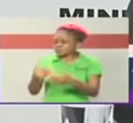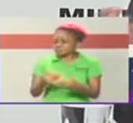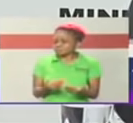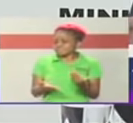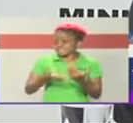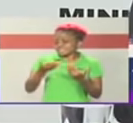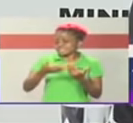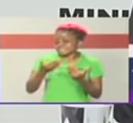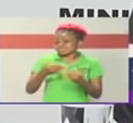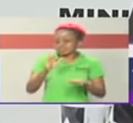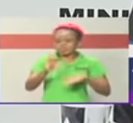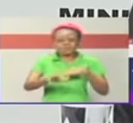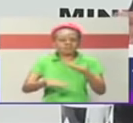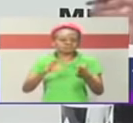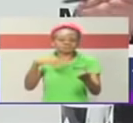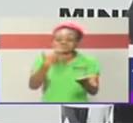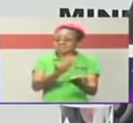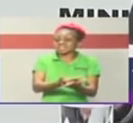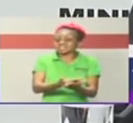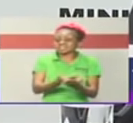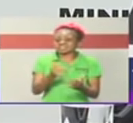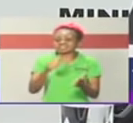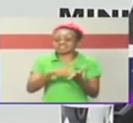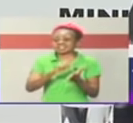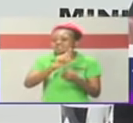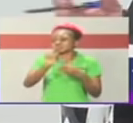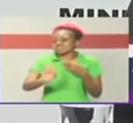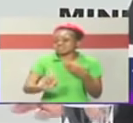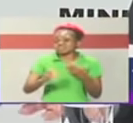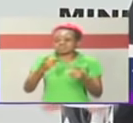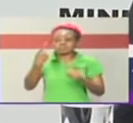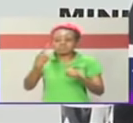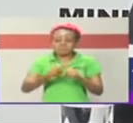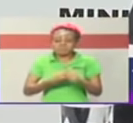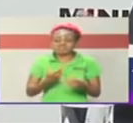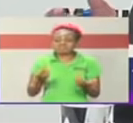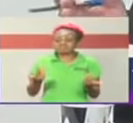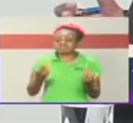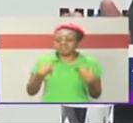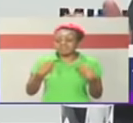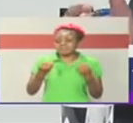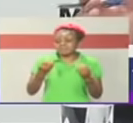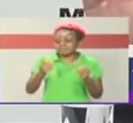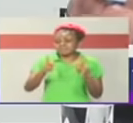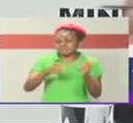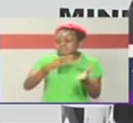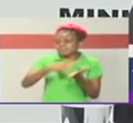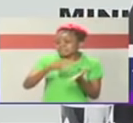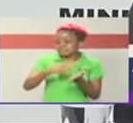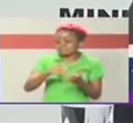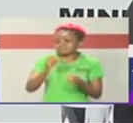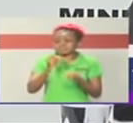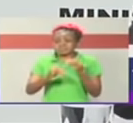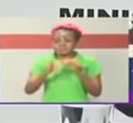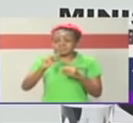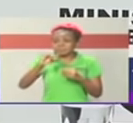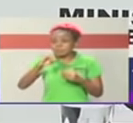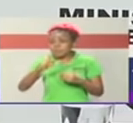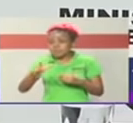kind of month-end weekend, where they are shopping, Marabella, all over, about 12 sites